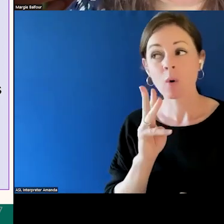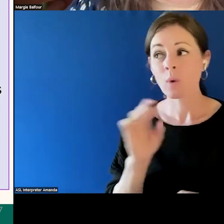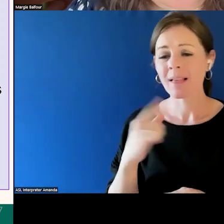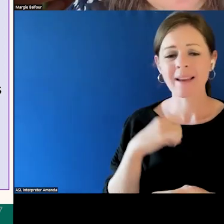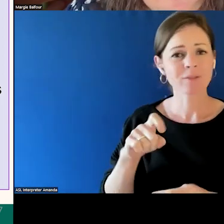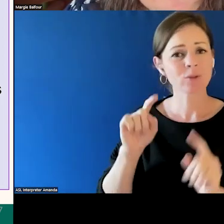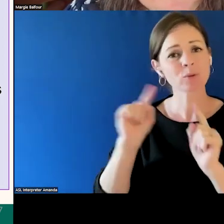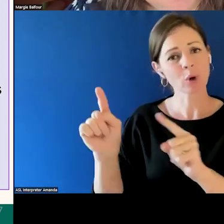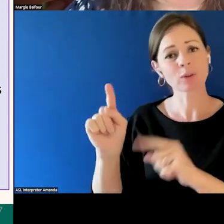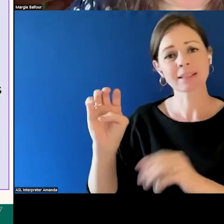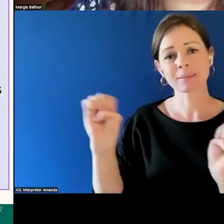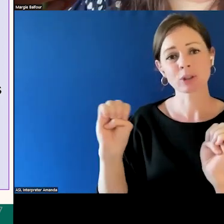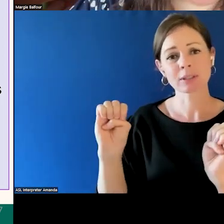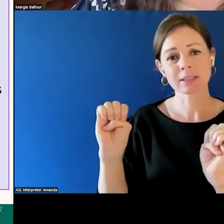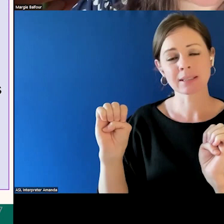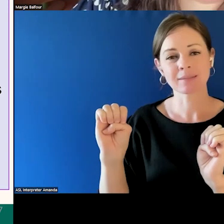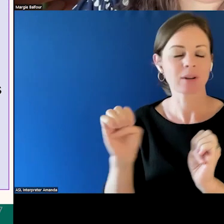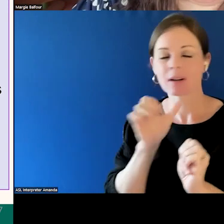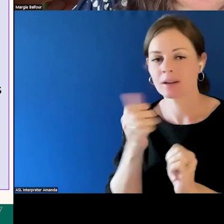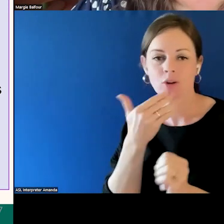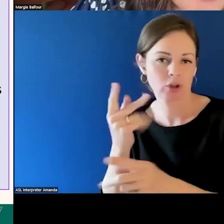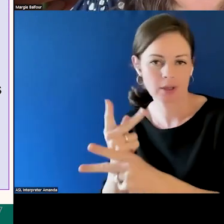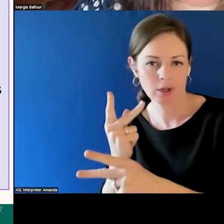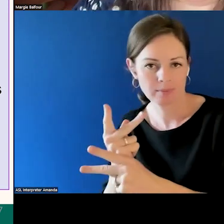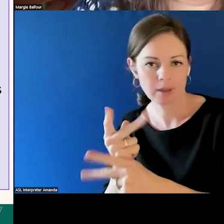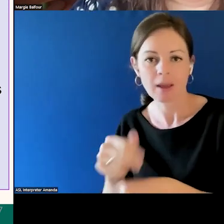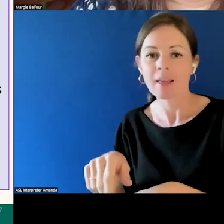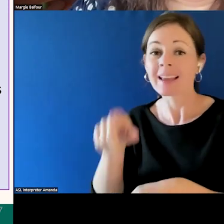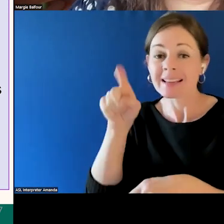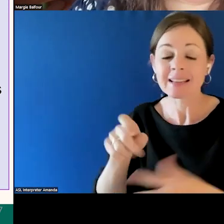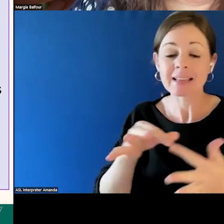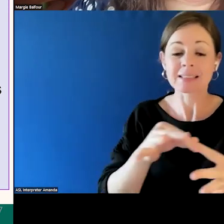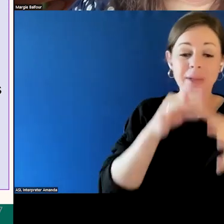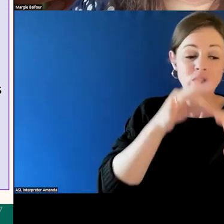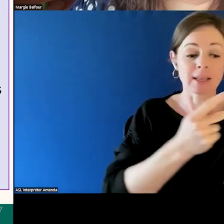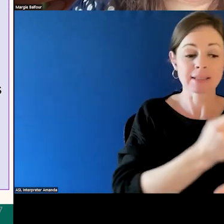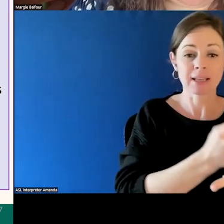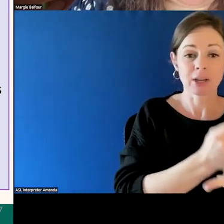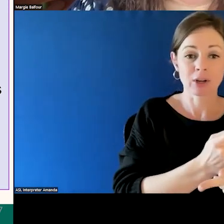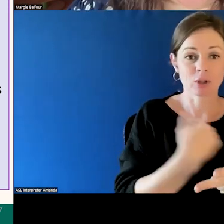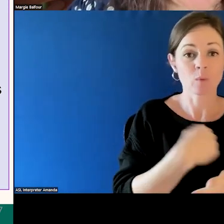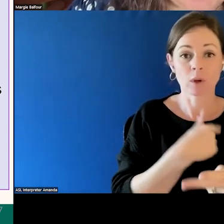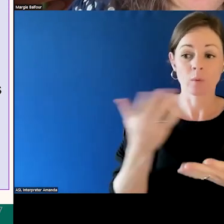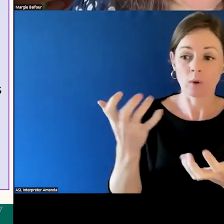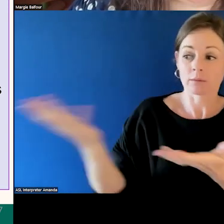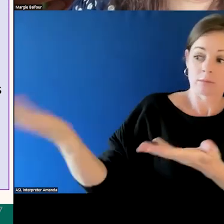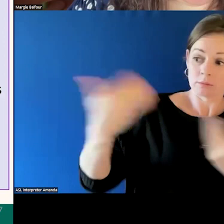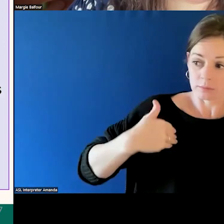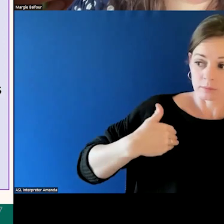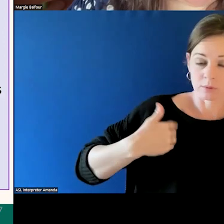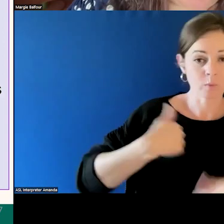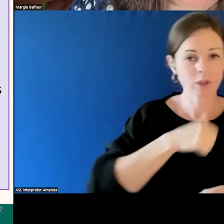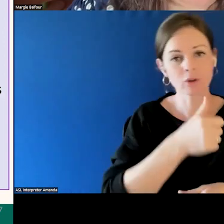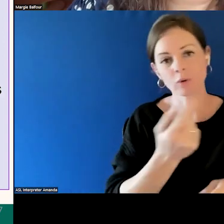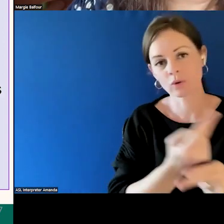they're not going to get good care in an ED. They need to be somewhere where they're going to get specialized care. And so we want those folks. We don't use security though. We train